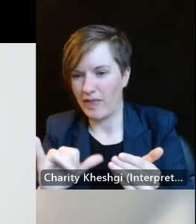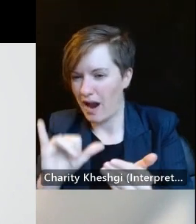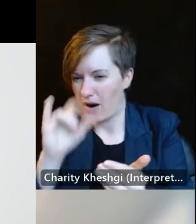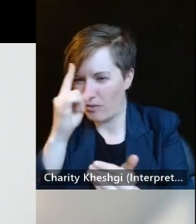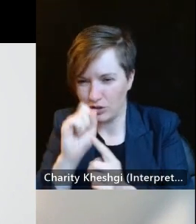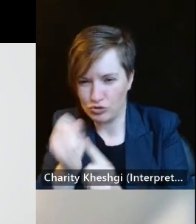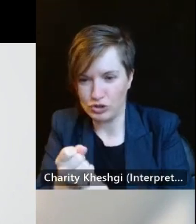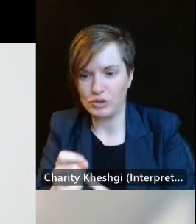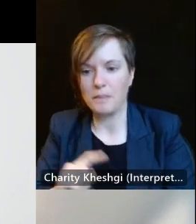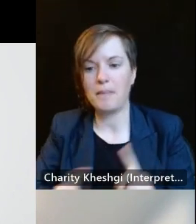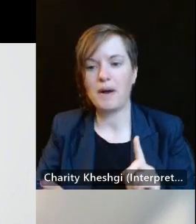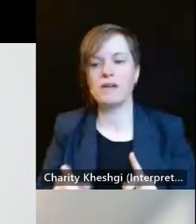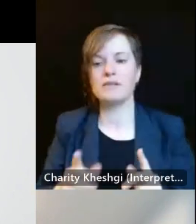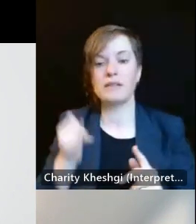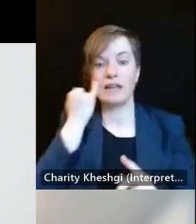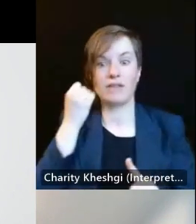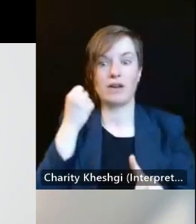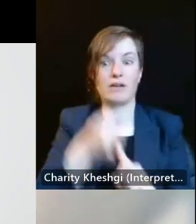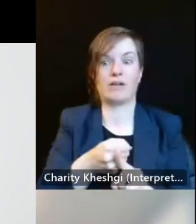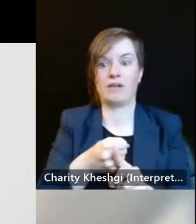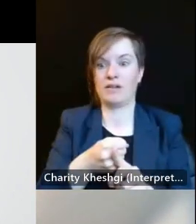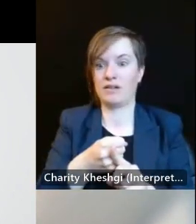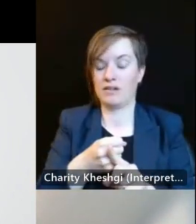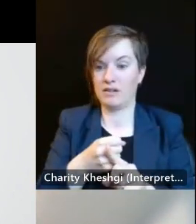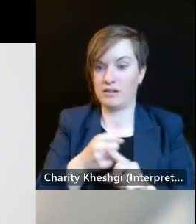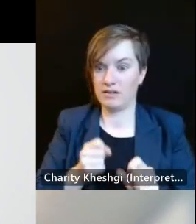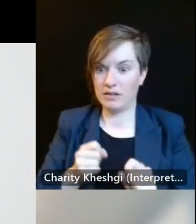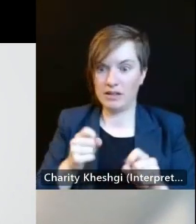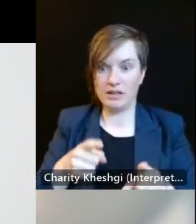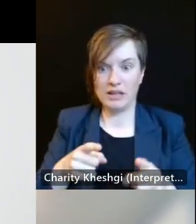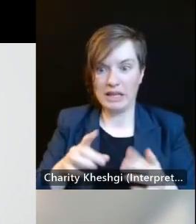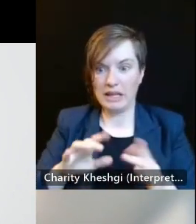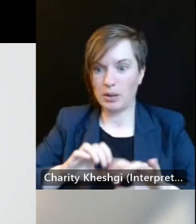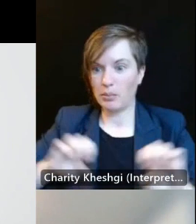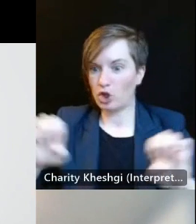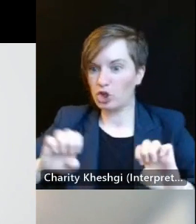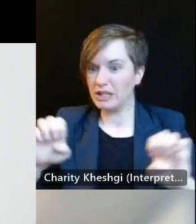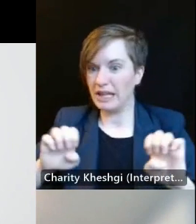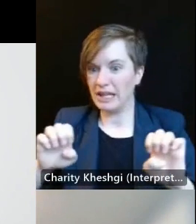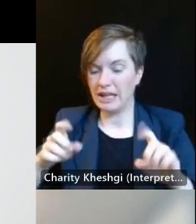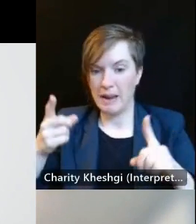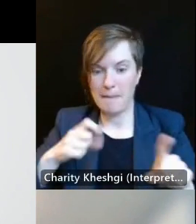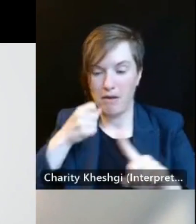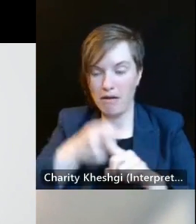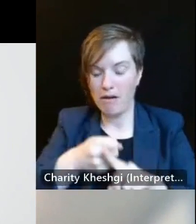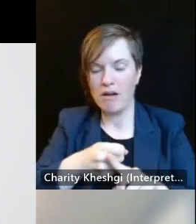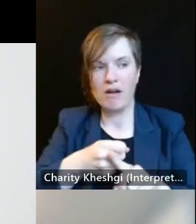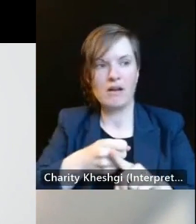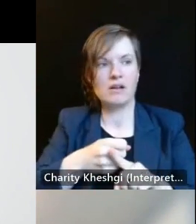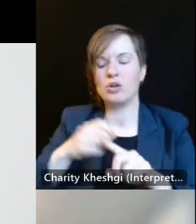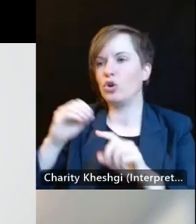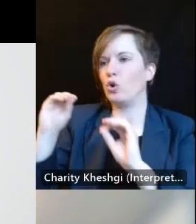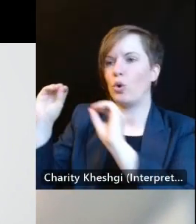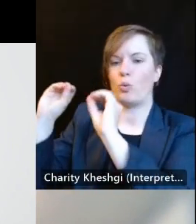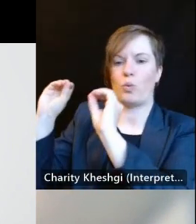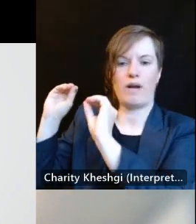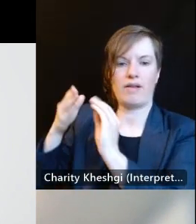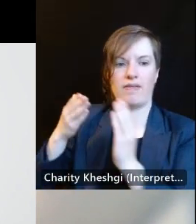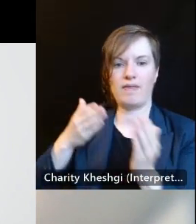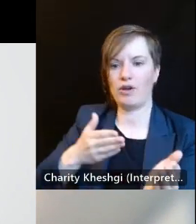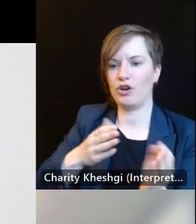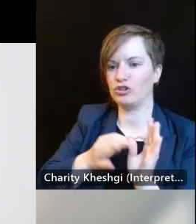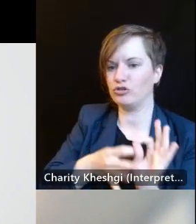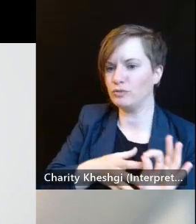and there is just simply no one else around to interpret, and let's say police are trying to